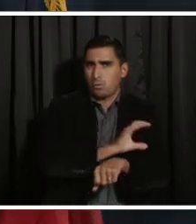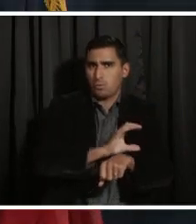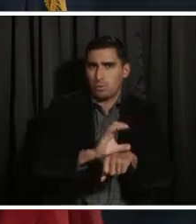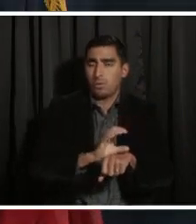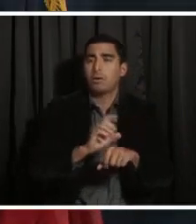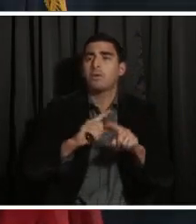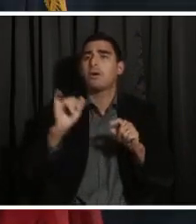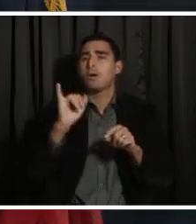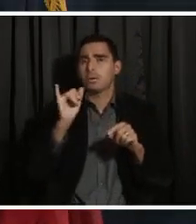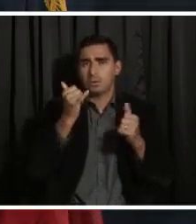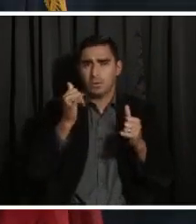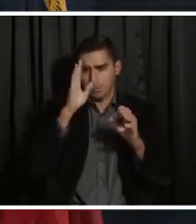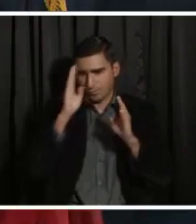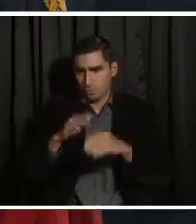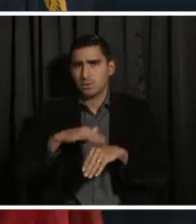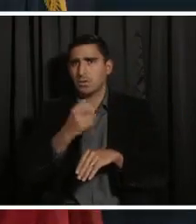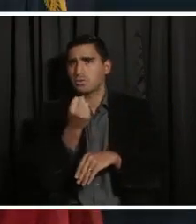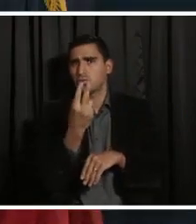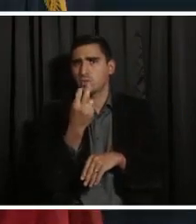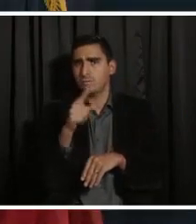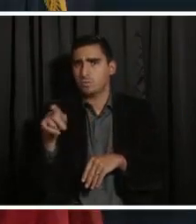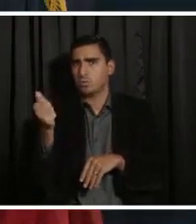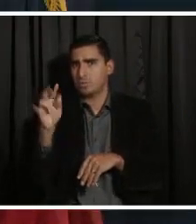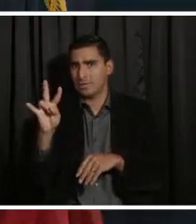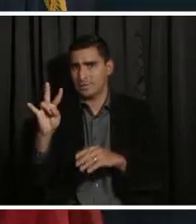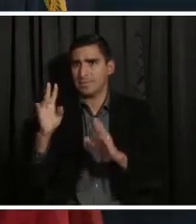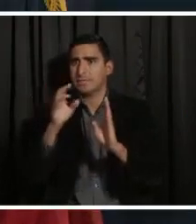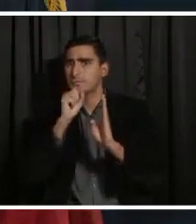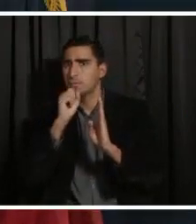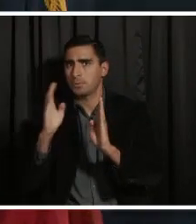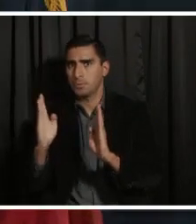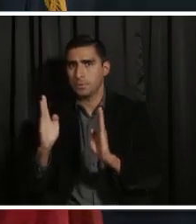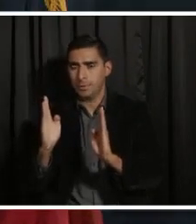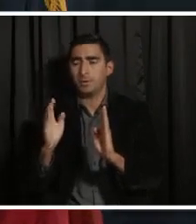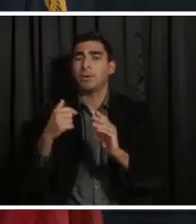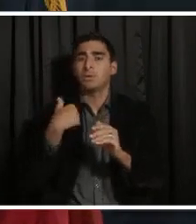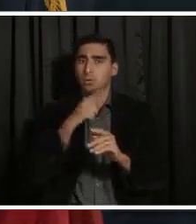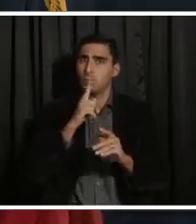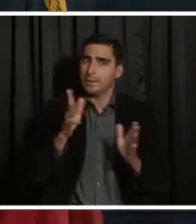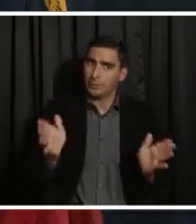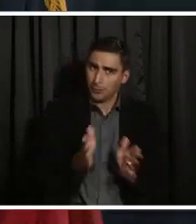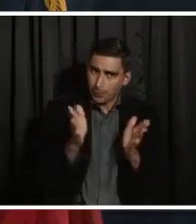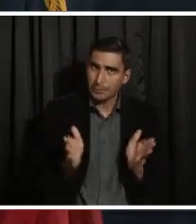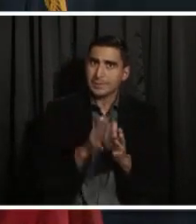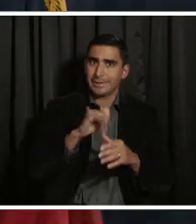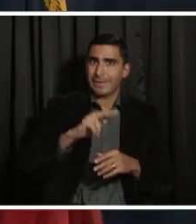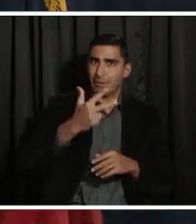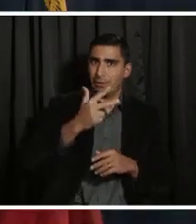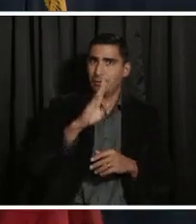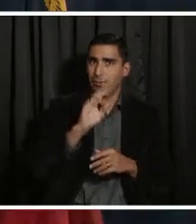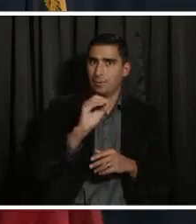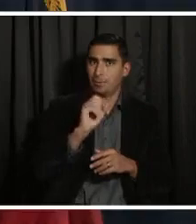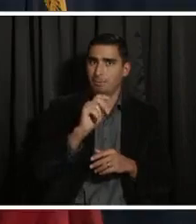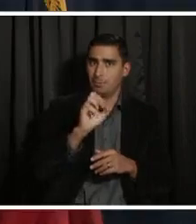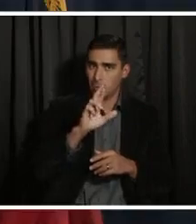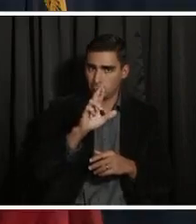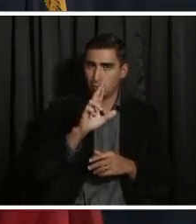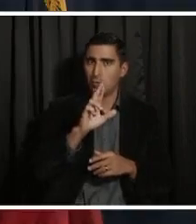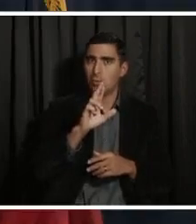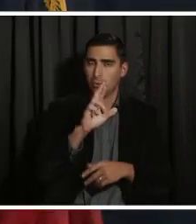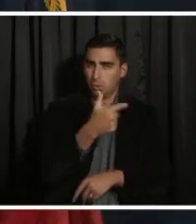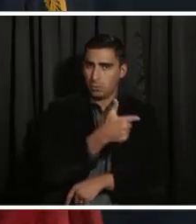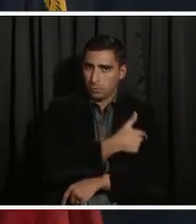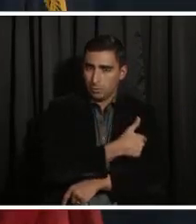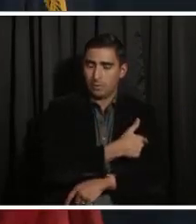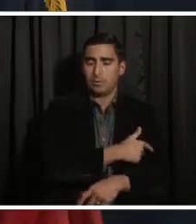work on the 12 to 17 age group. So you're going to see a major push from us on, of course, boosters, on first and second doses,